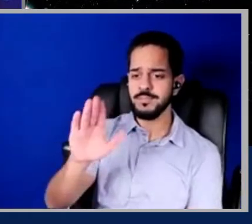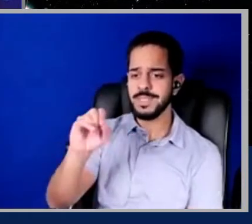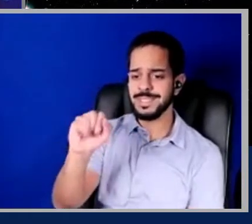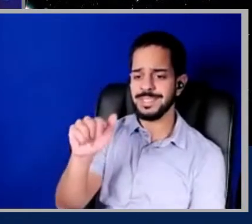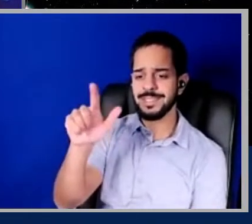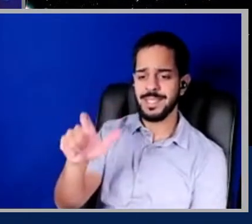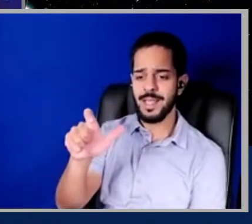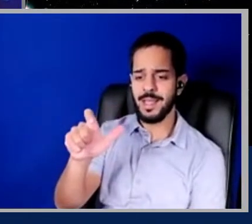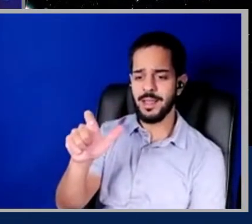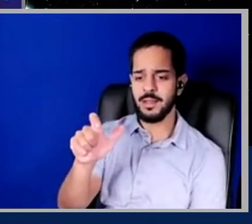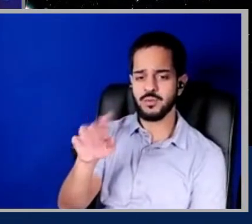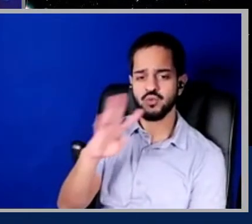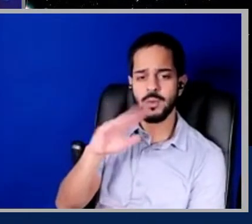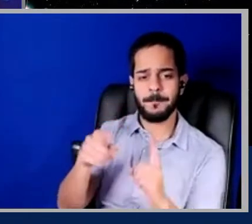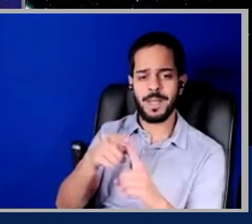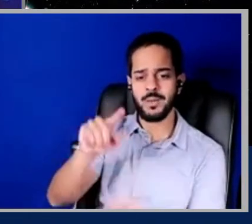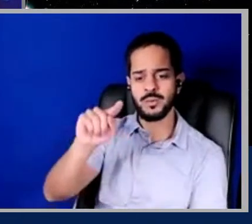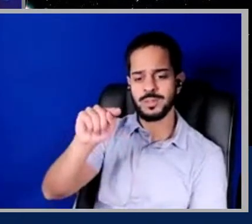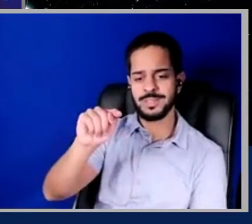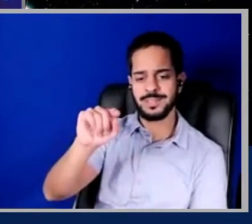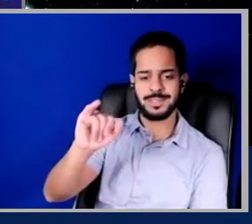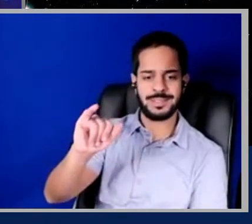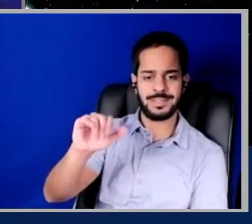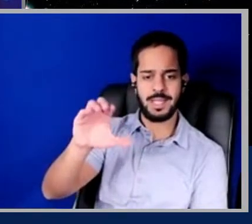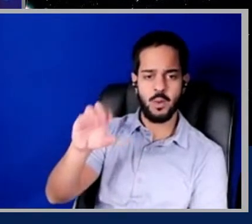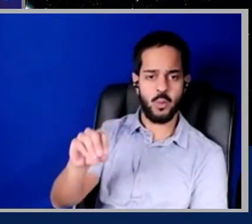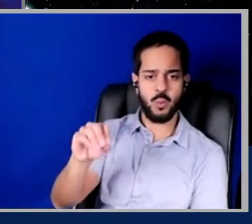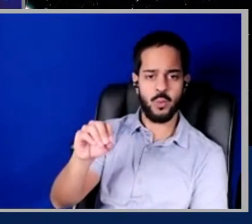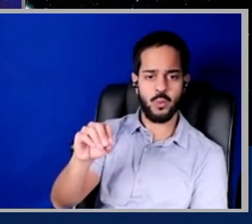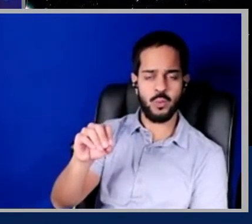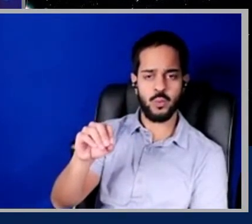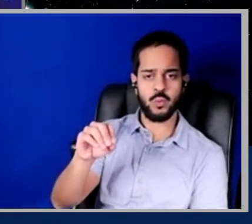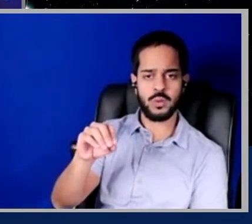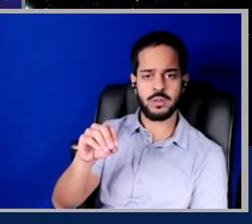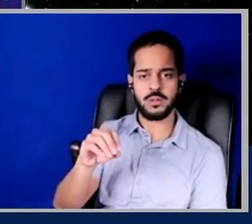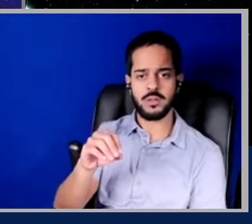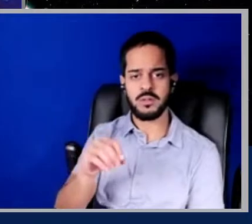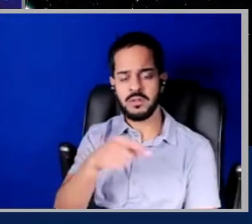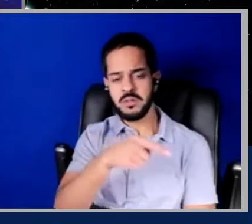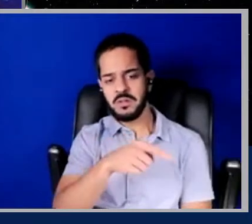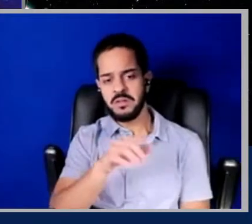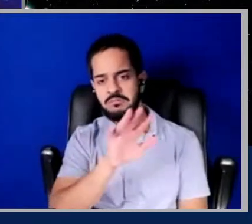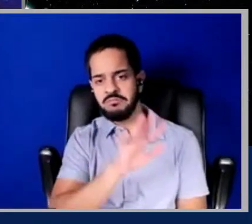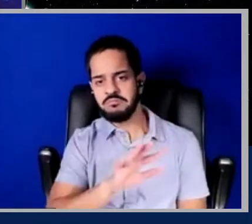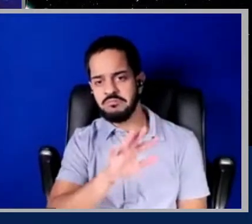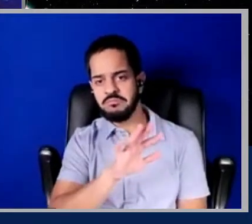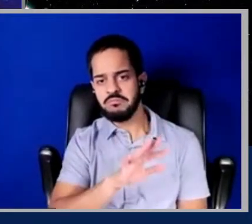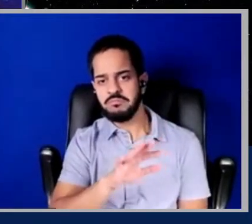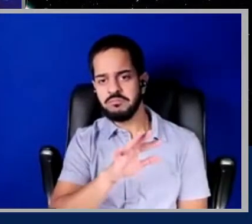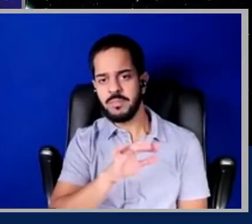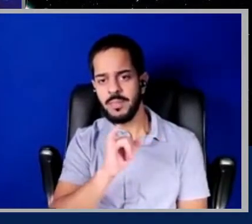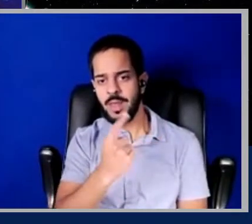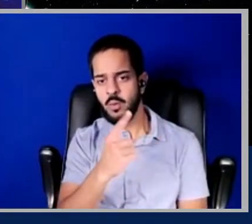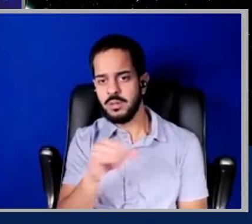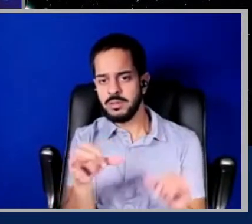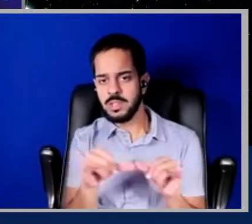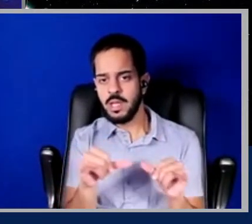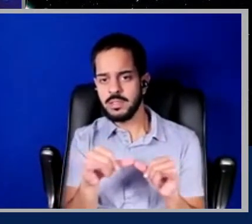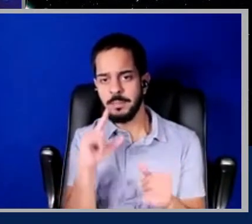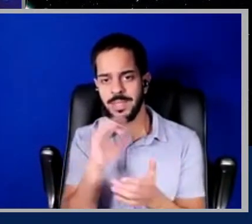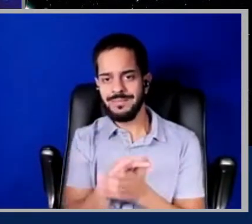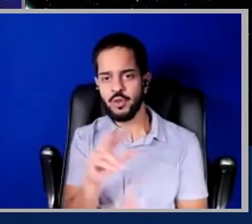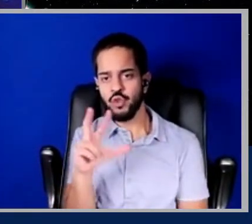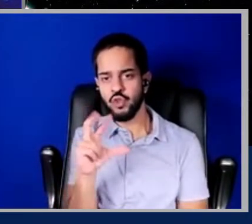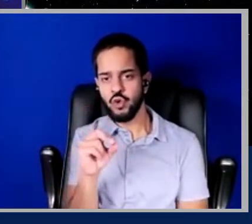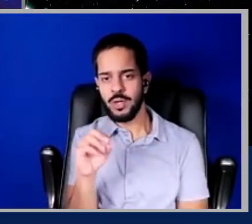that we were looking at, the Tycho one before? Or like that's around. That one's around, I think, about 30 million